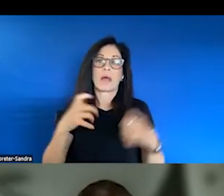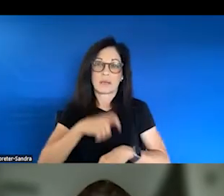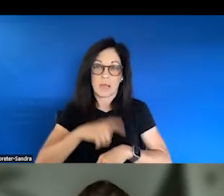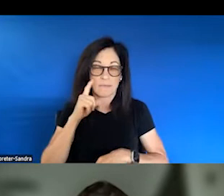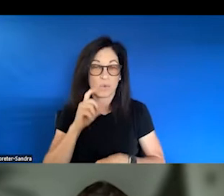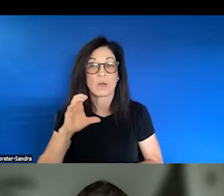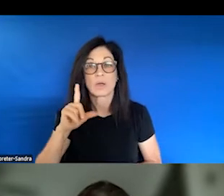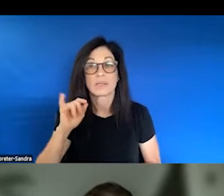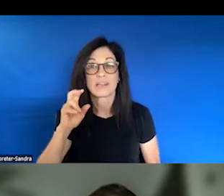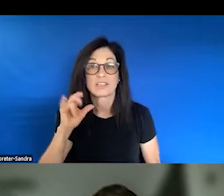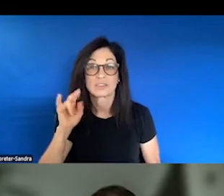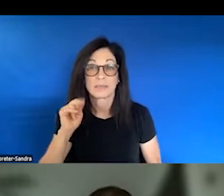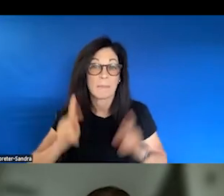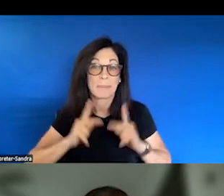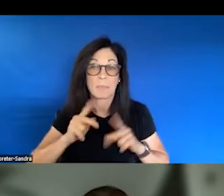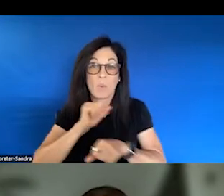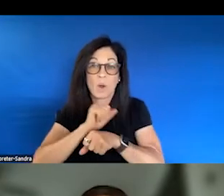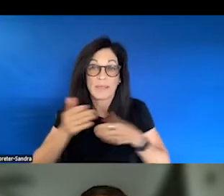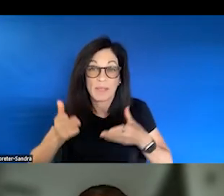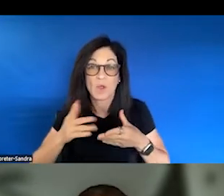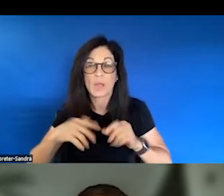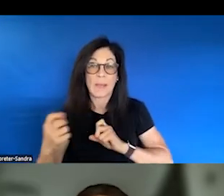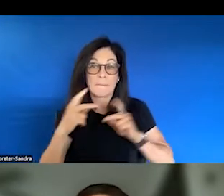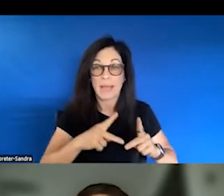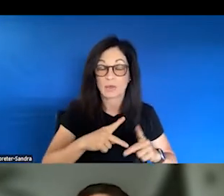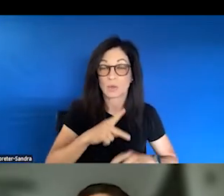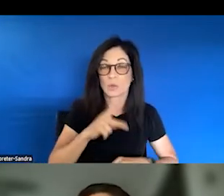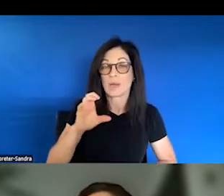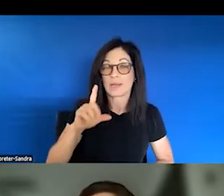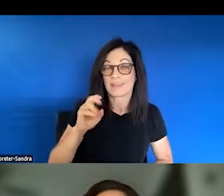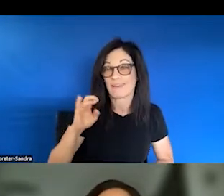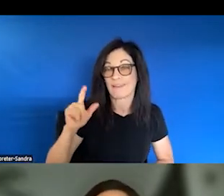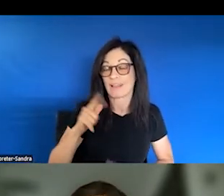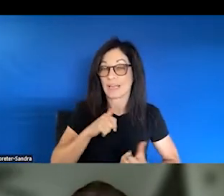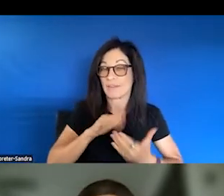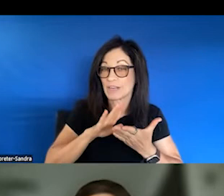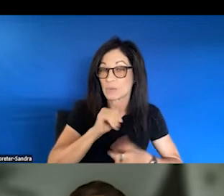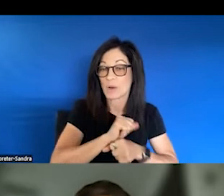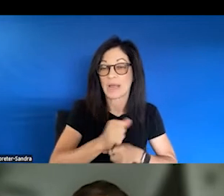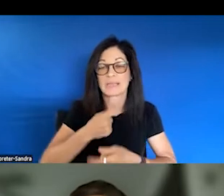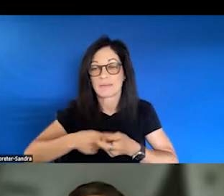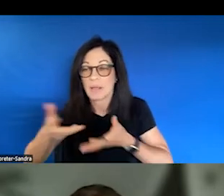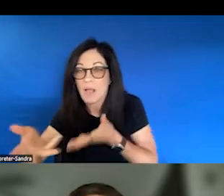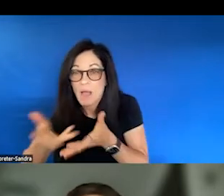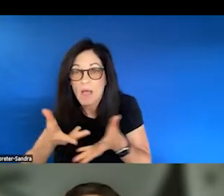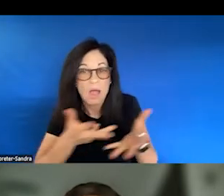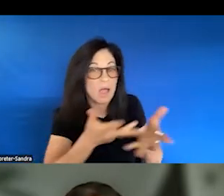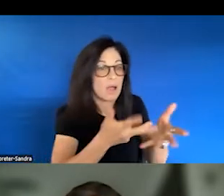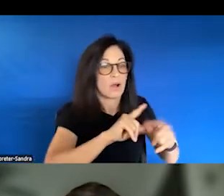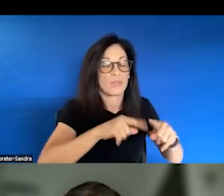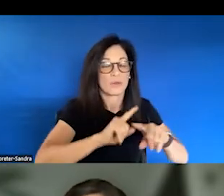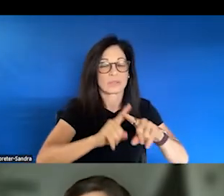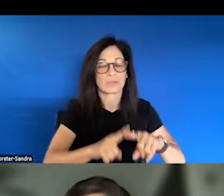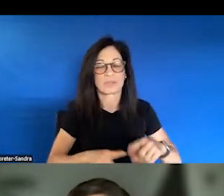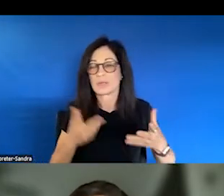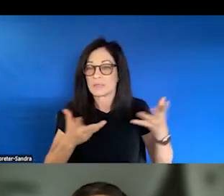clinicians who can get back to the clinical intervention work with the client rather than being engaging in all of those manual tasks